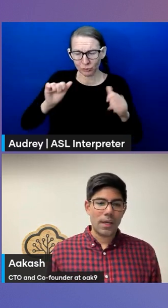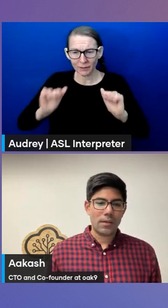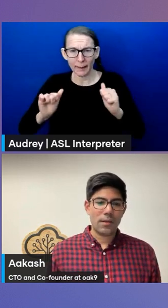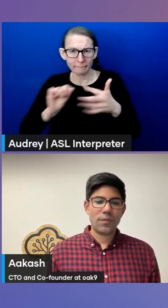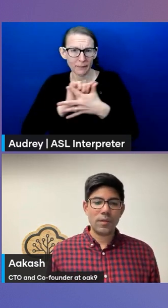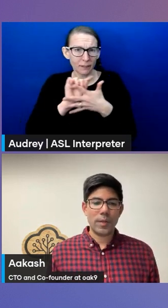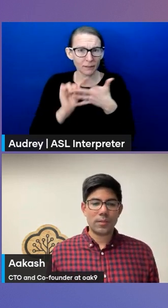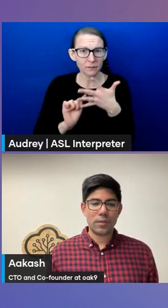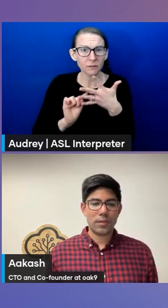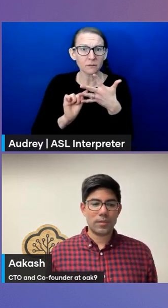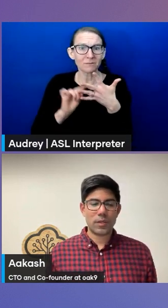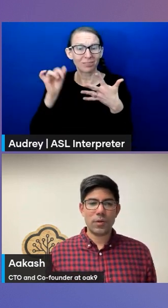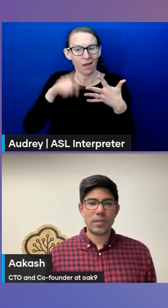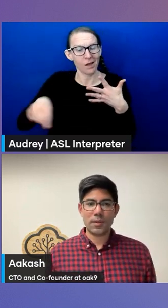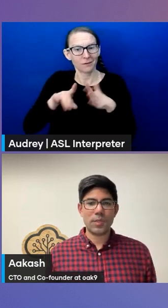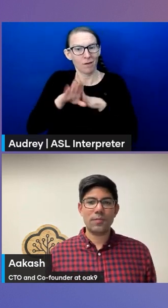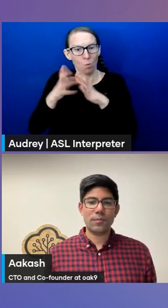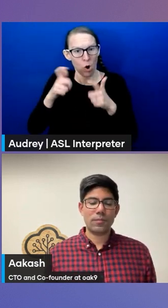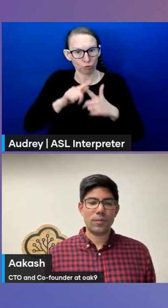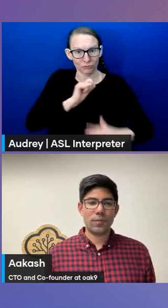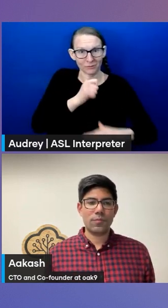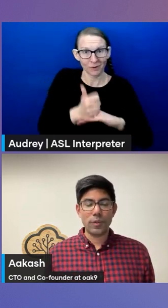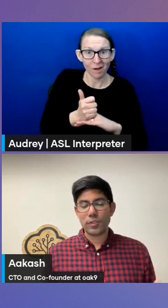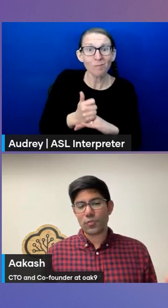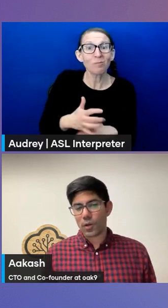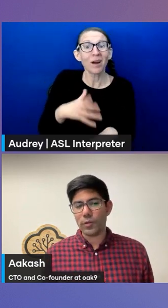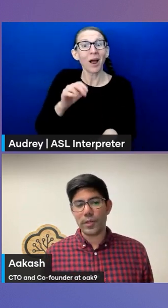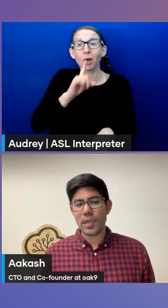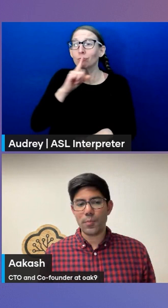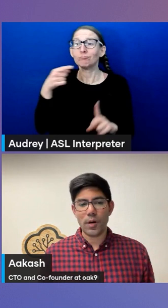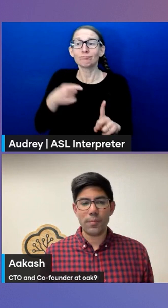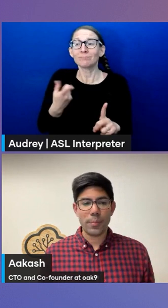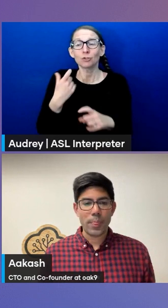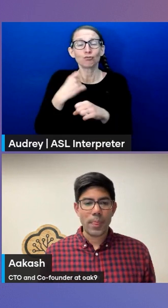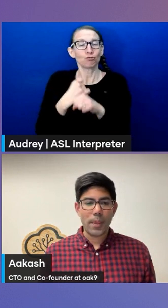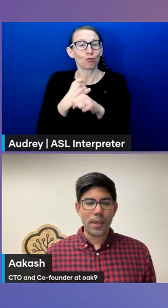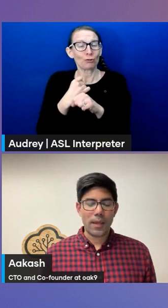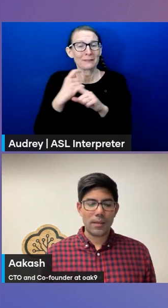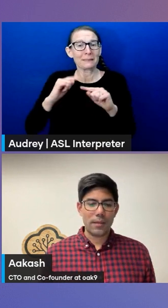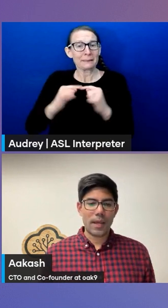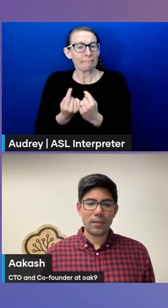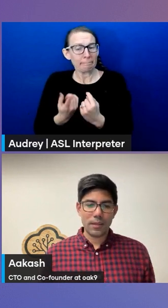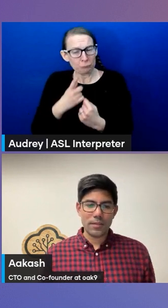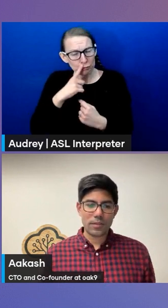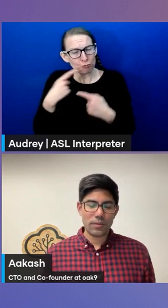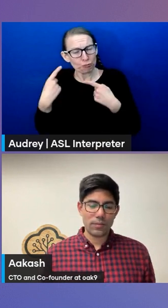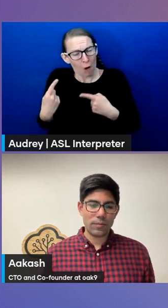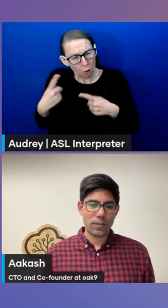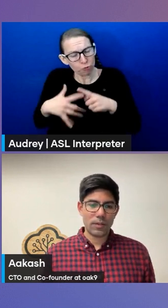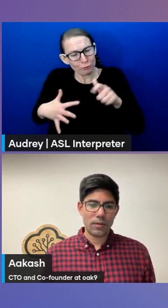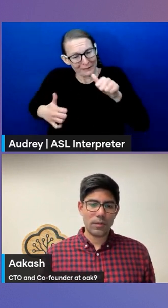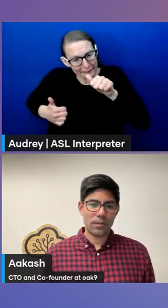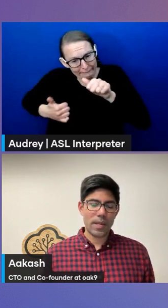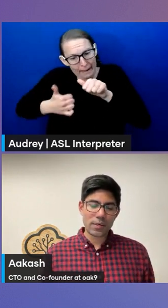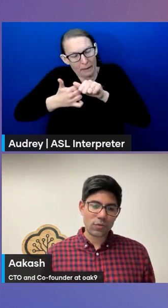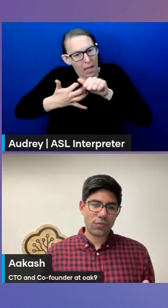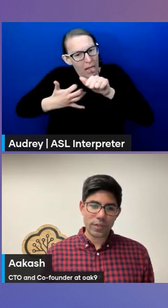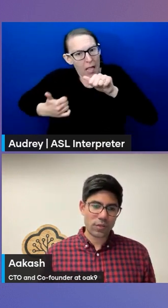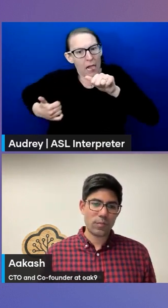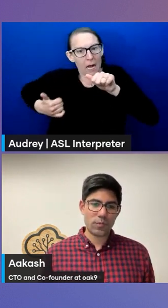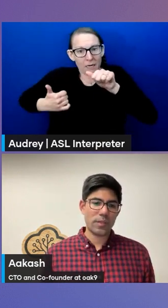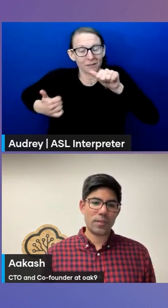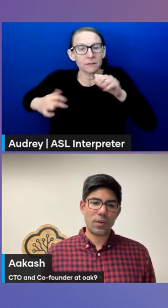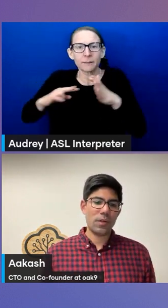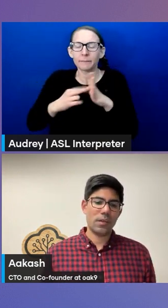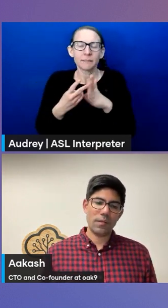And fundamentally, security teams have really struggled to keep up And that leads to a natural